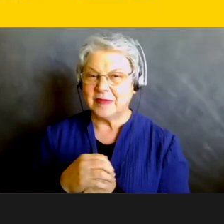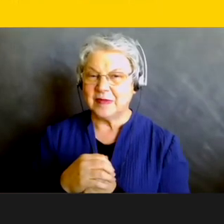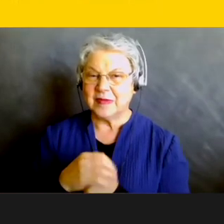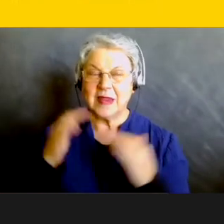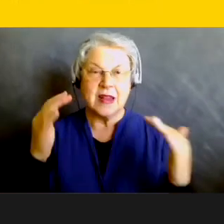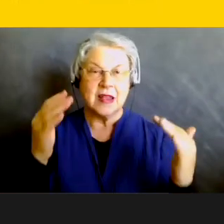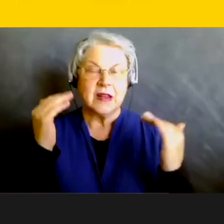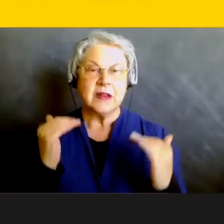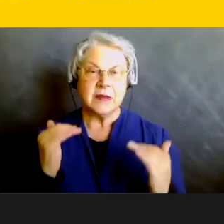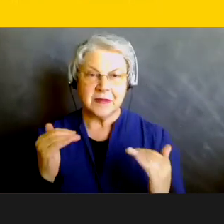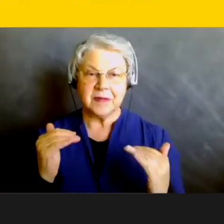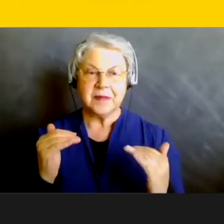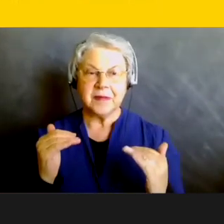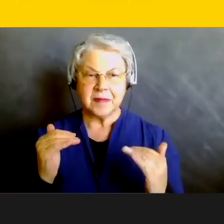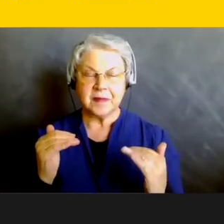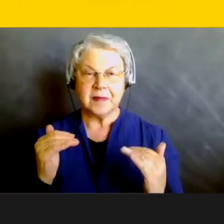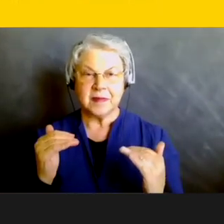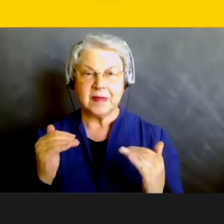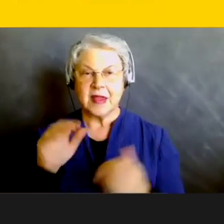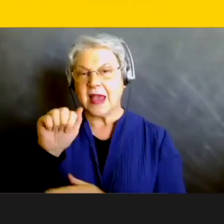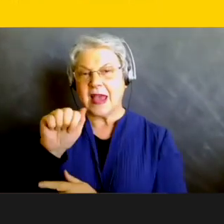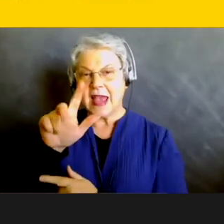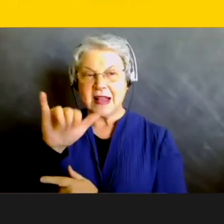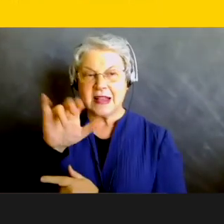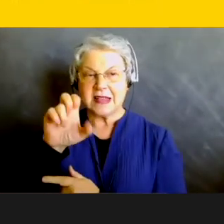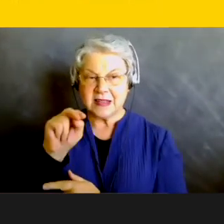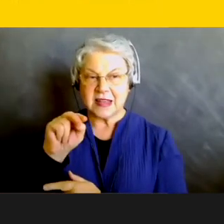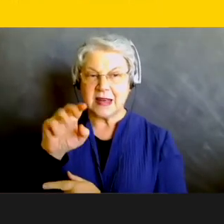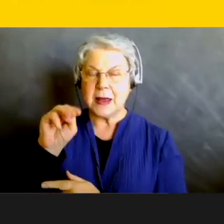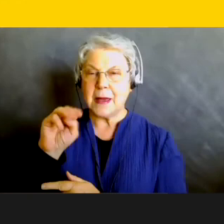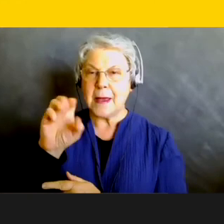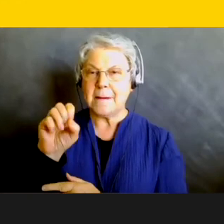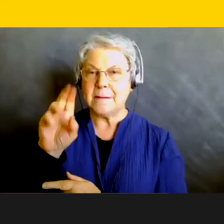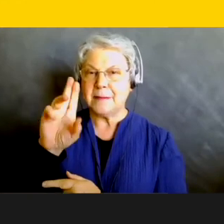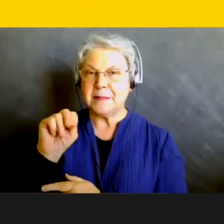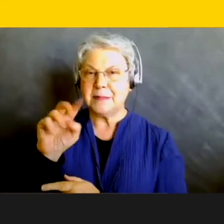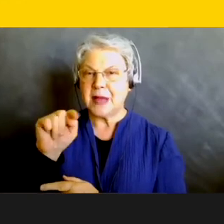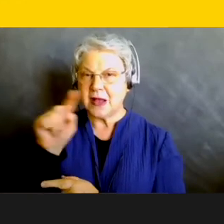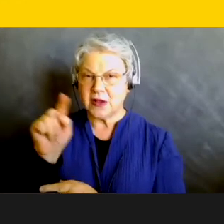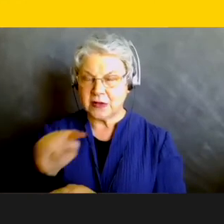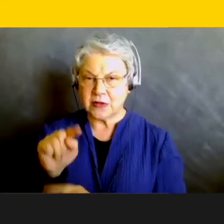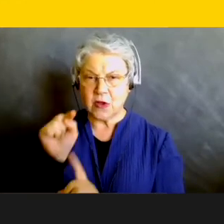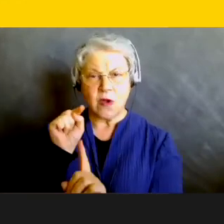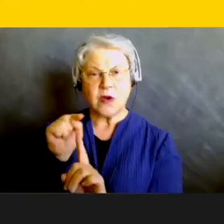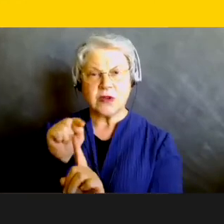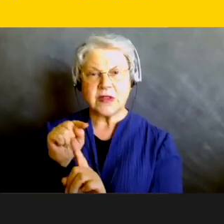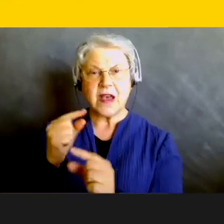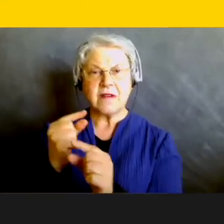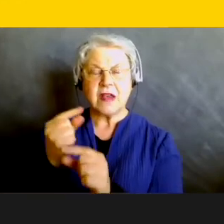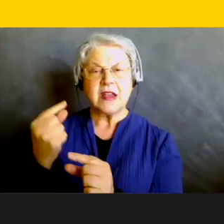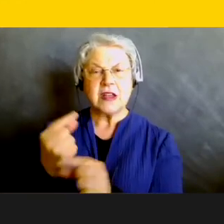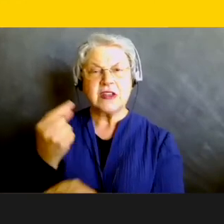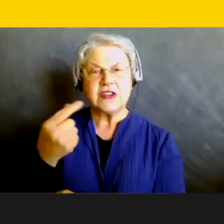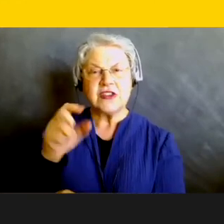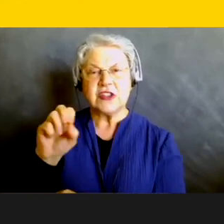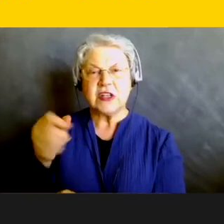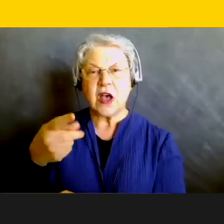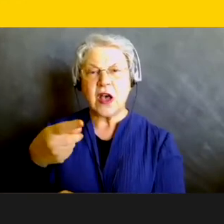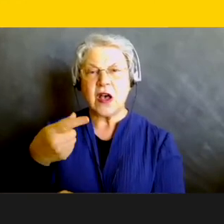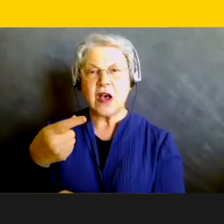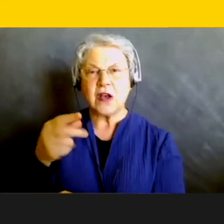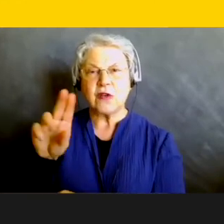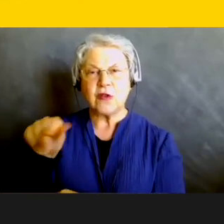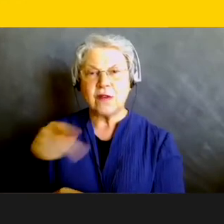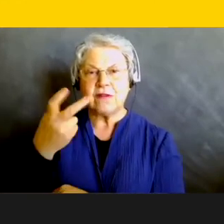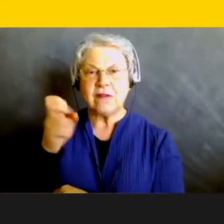Next, we have Alison Mountz, who's also a geographer and Canada